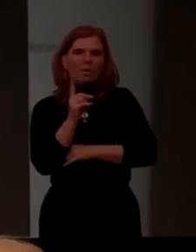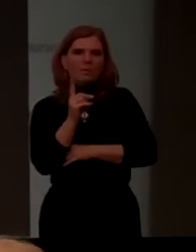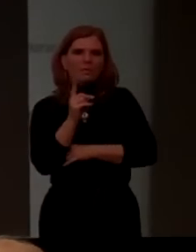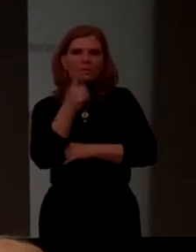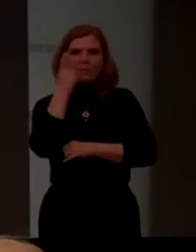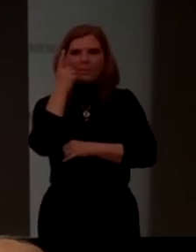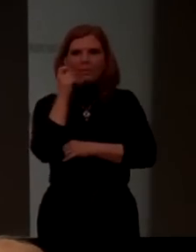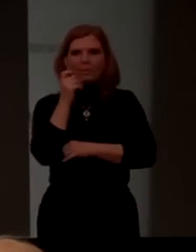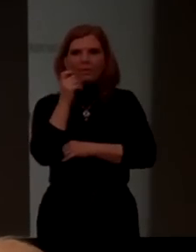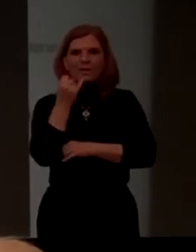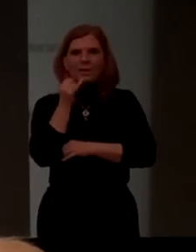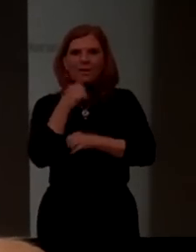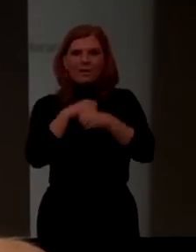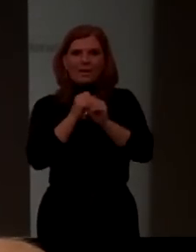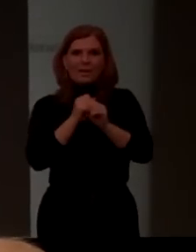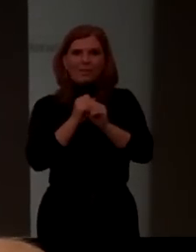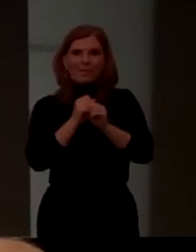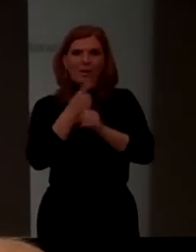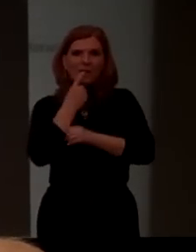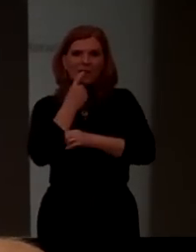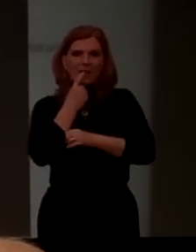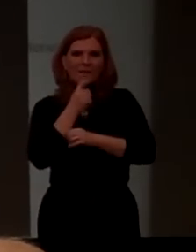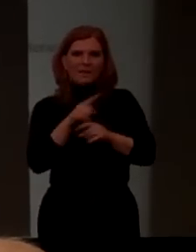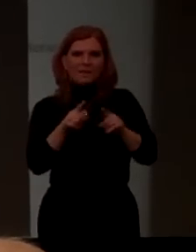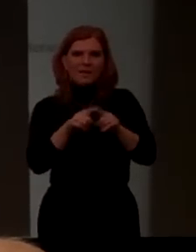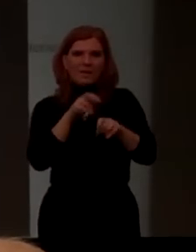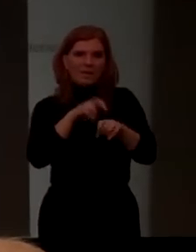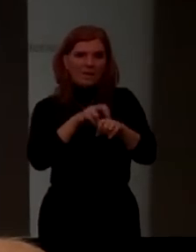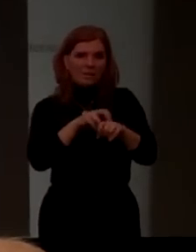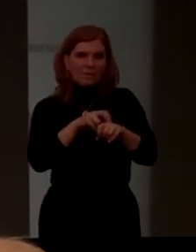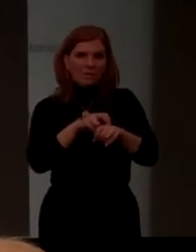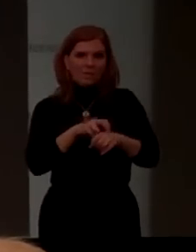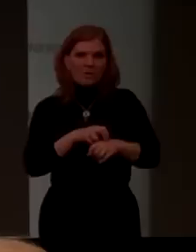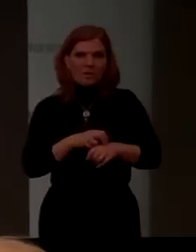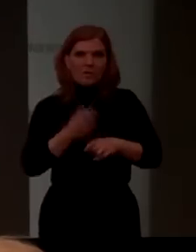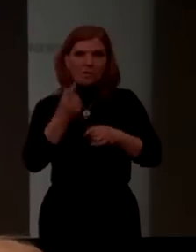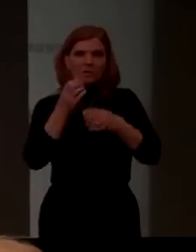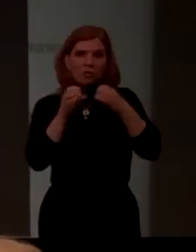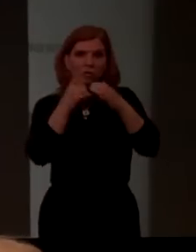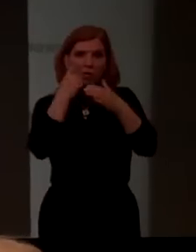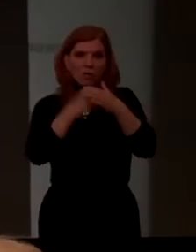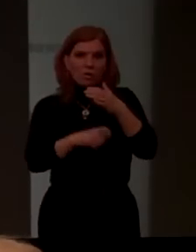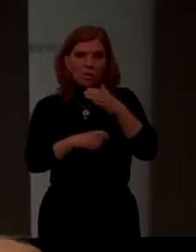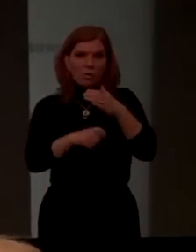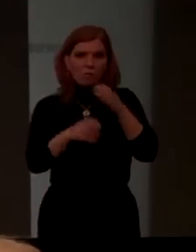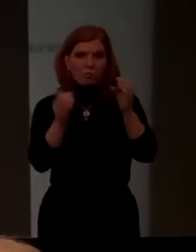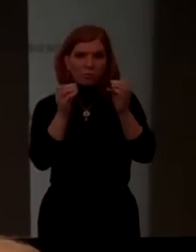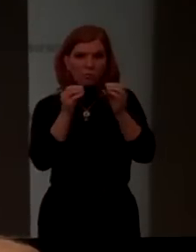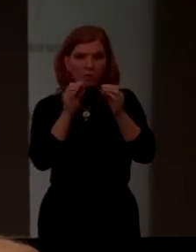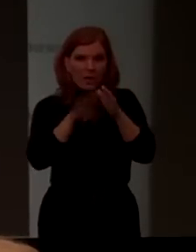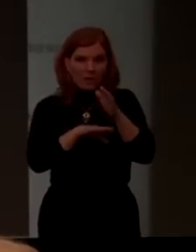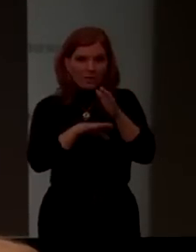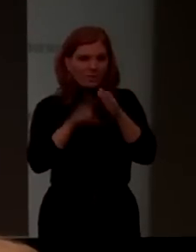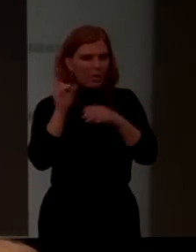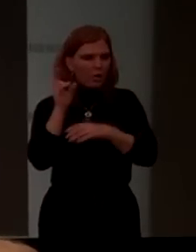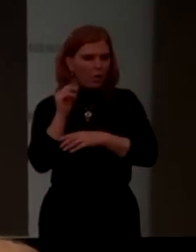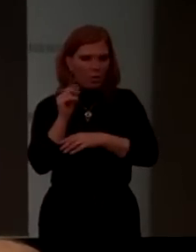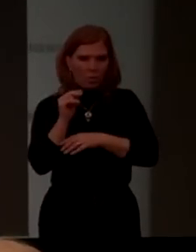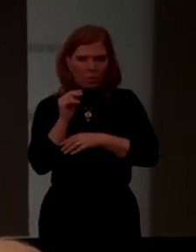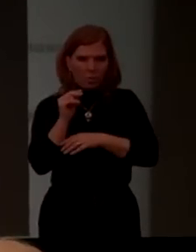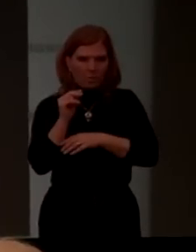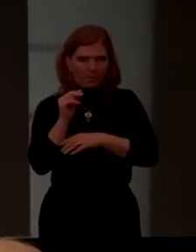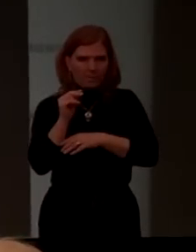as an Irishman can make glass. Now, do they charge you less for it? No, because it says Waterford.